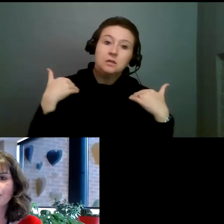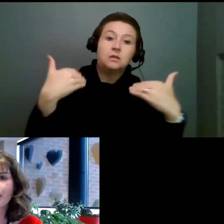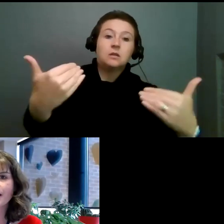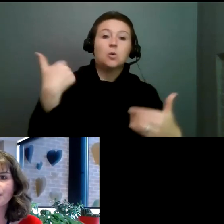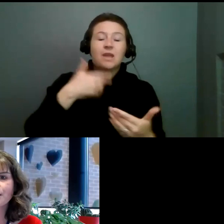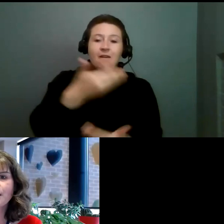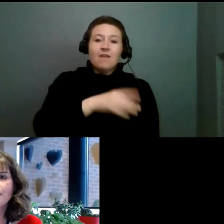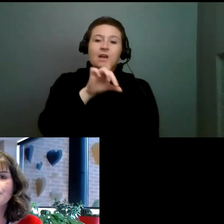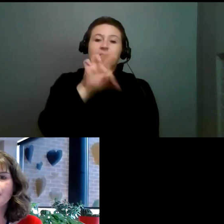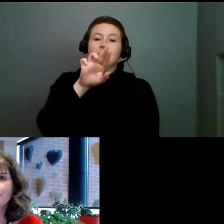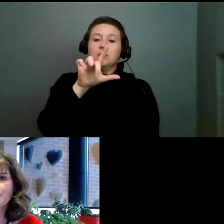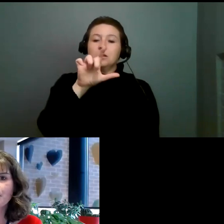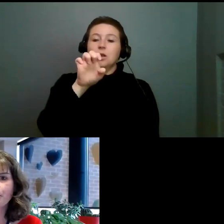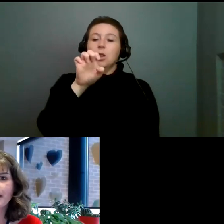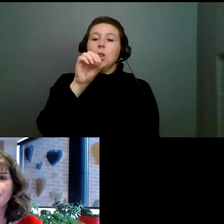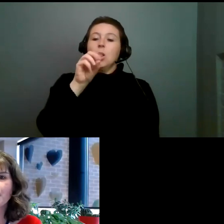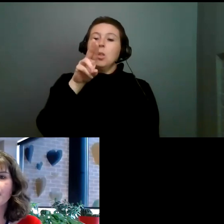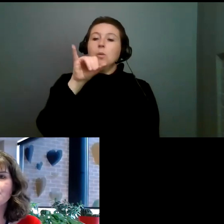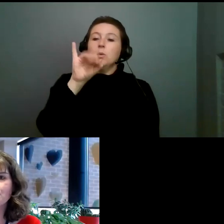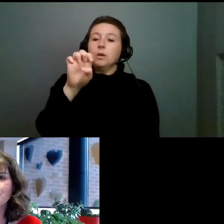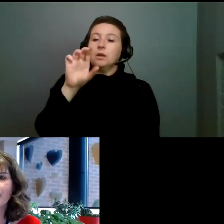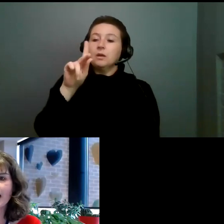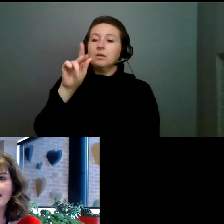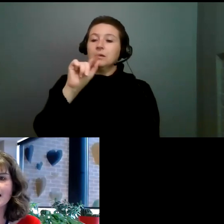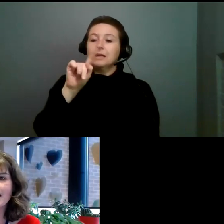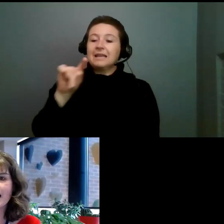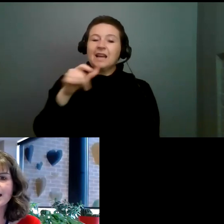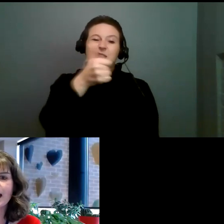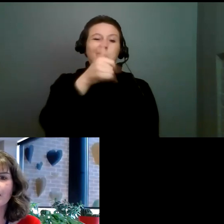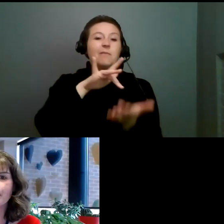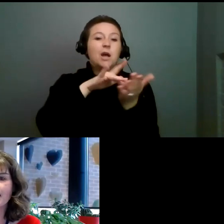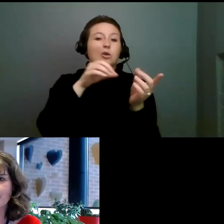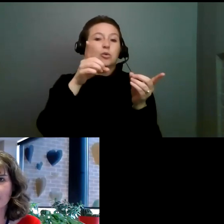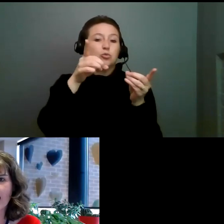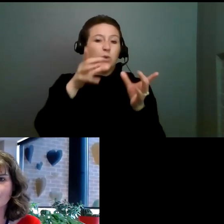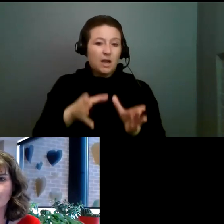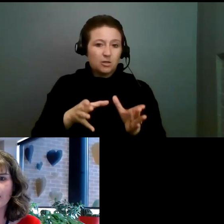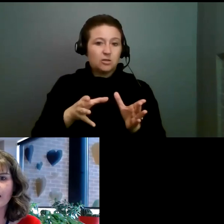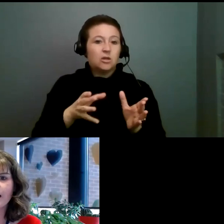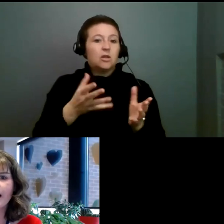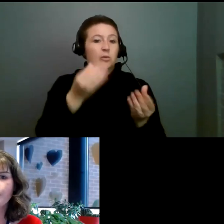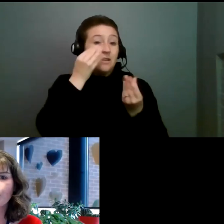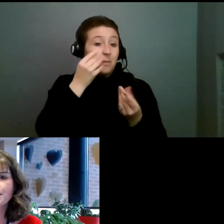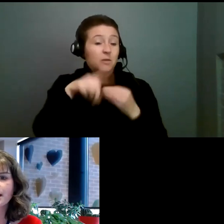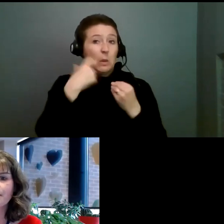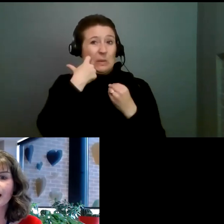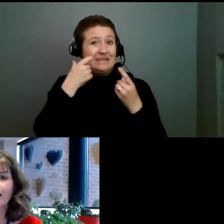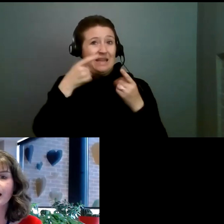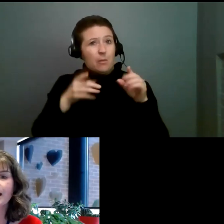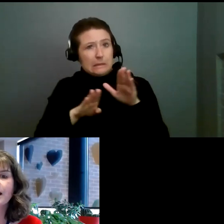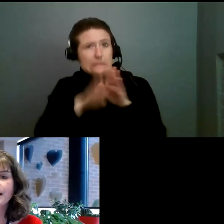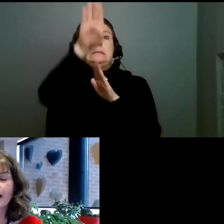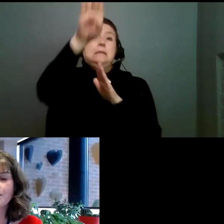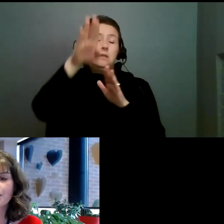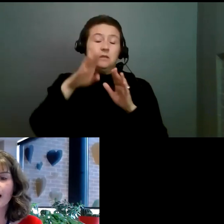medical director, to share some information on the surge of cases that has taken place in the last week, and more